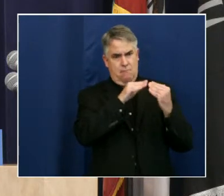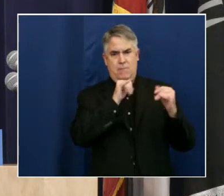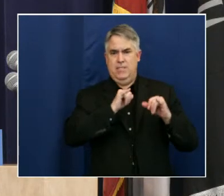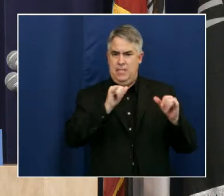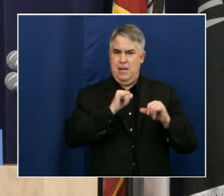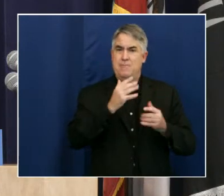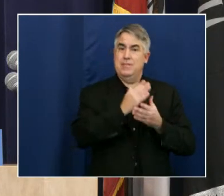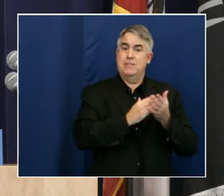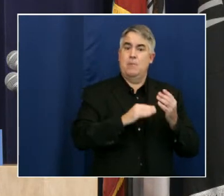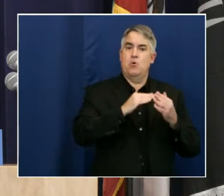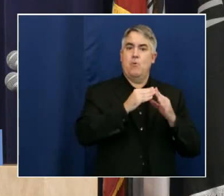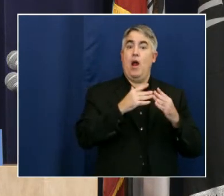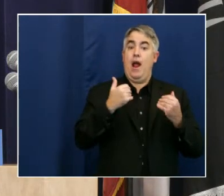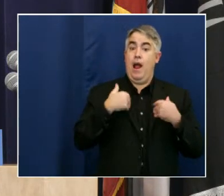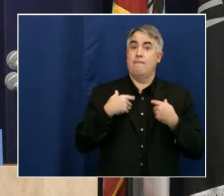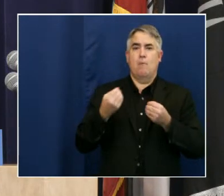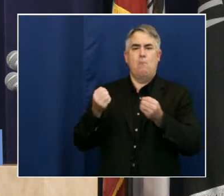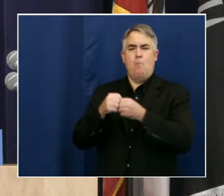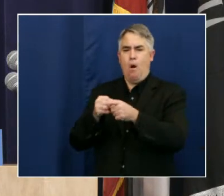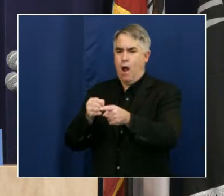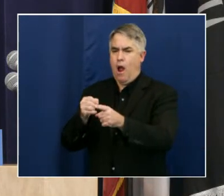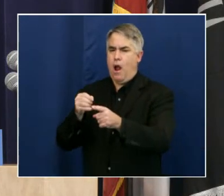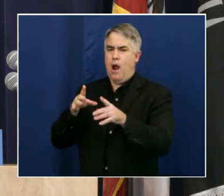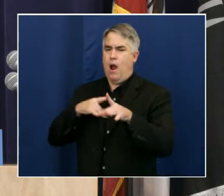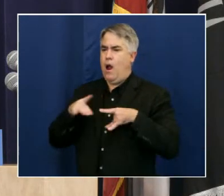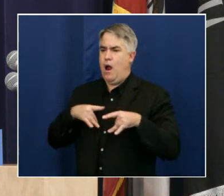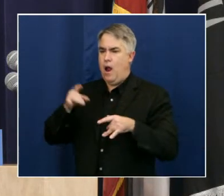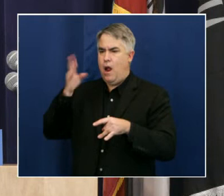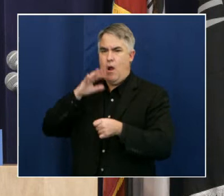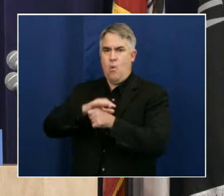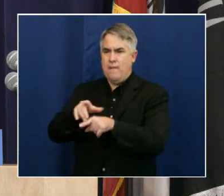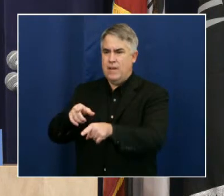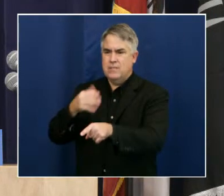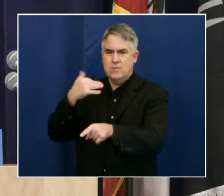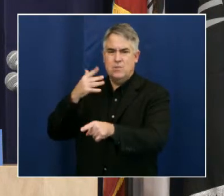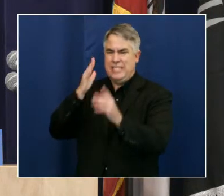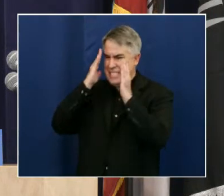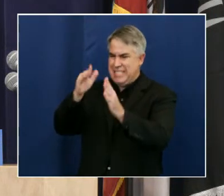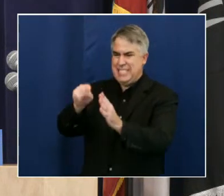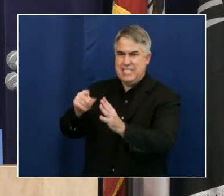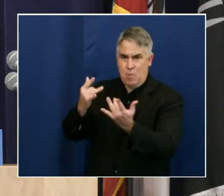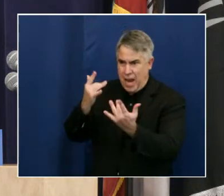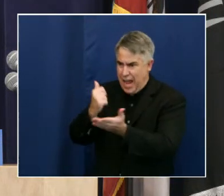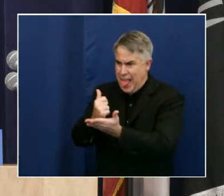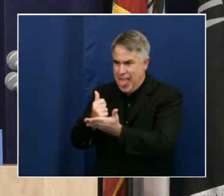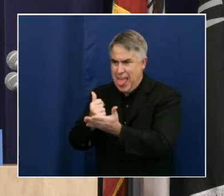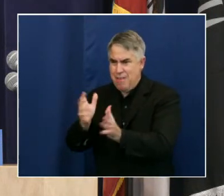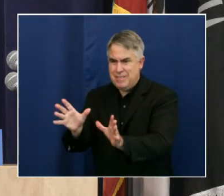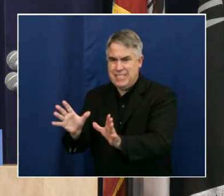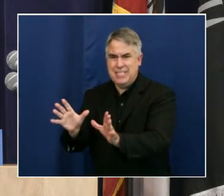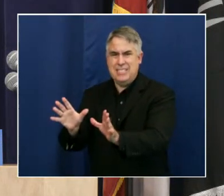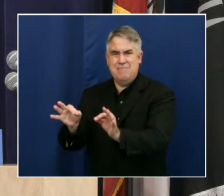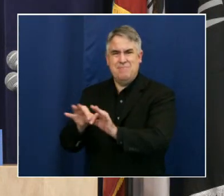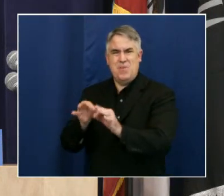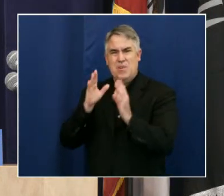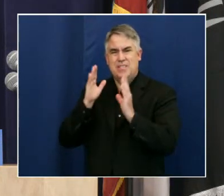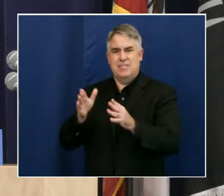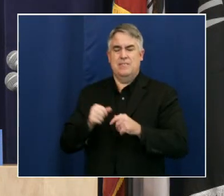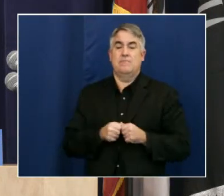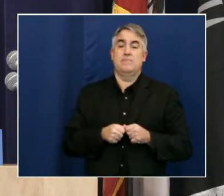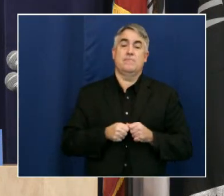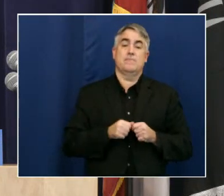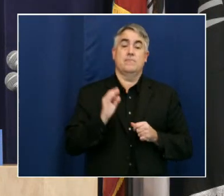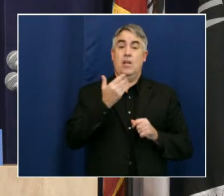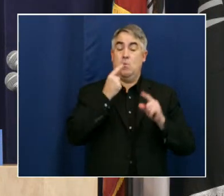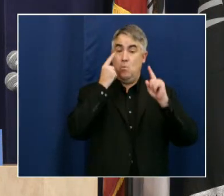by this pandemic. This is a significant step because it will help ensure that any future investment that is made in our communities is based on need rather than